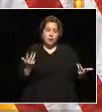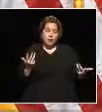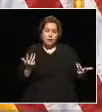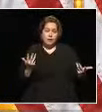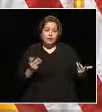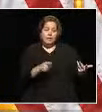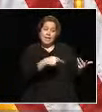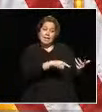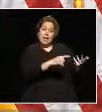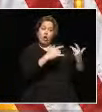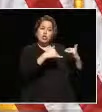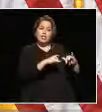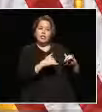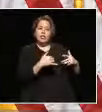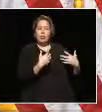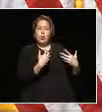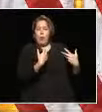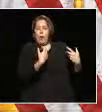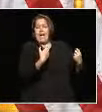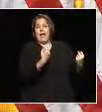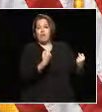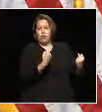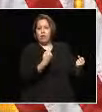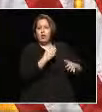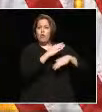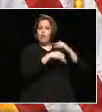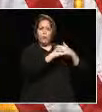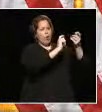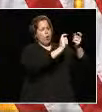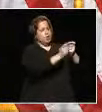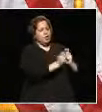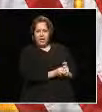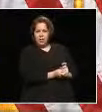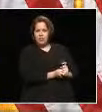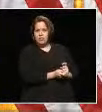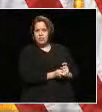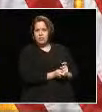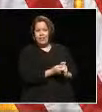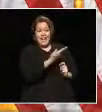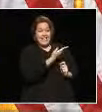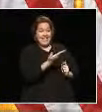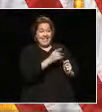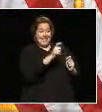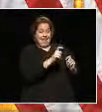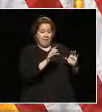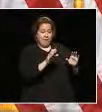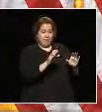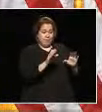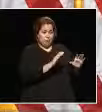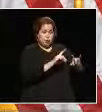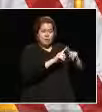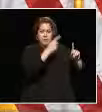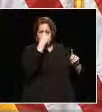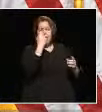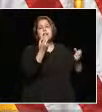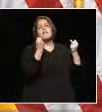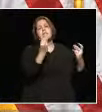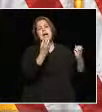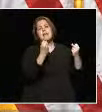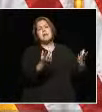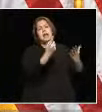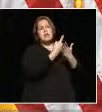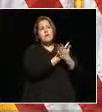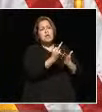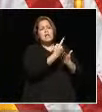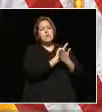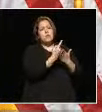they are still recovering from all the changes and the things they had to do due to the multiple weeks of